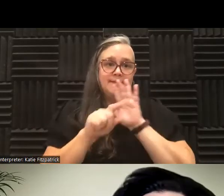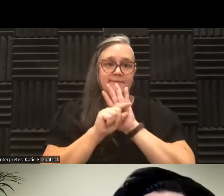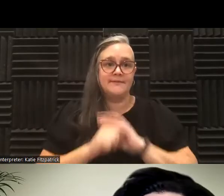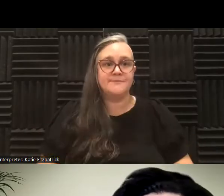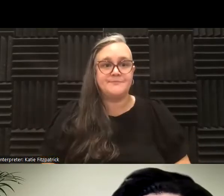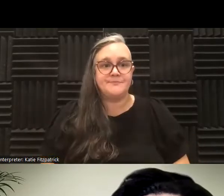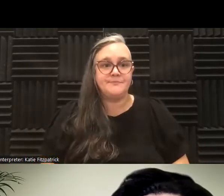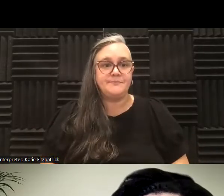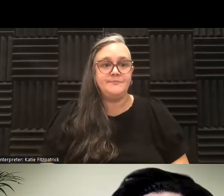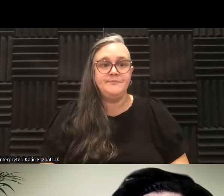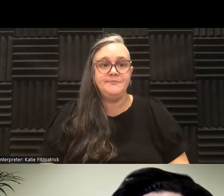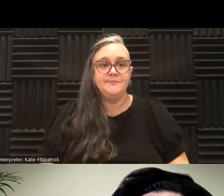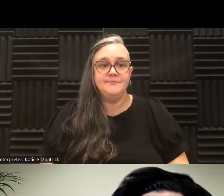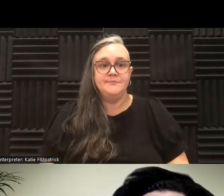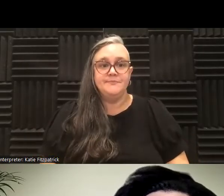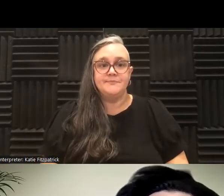As we know,